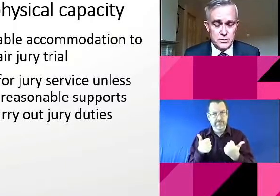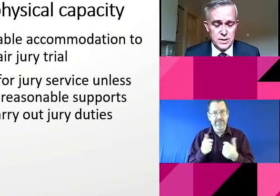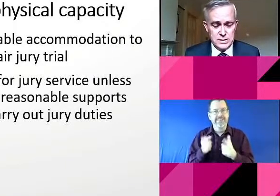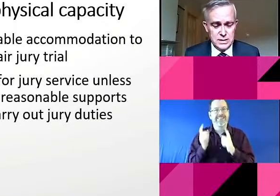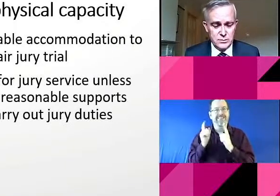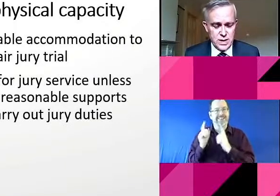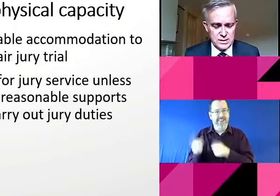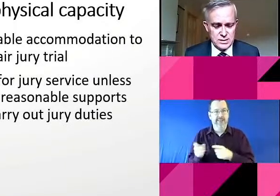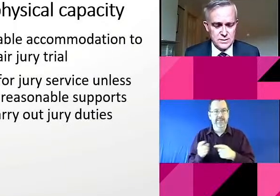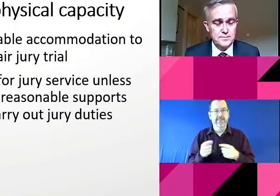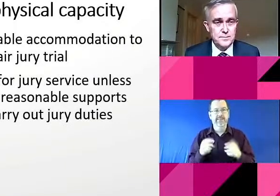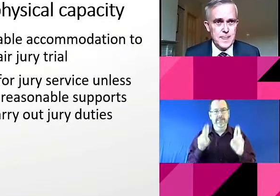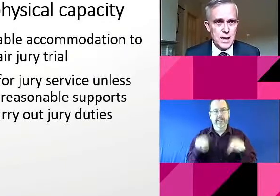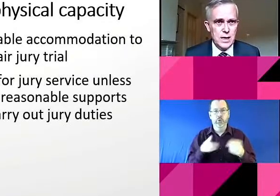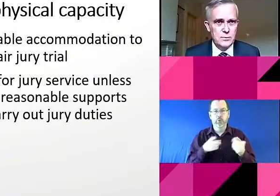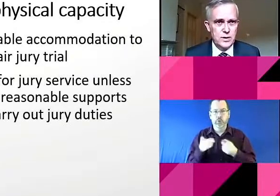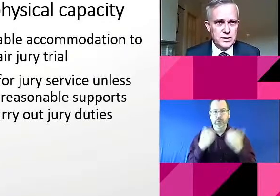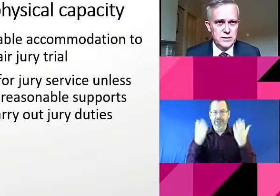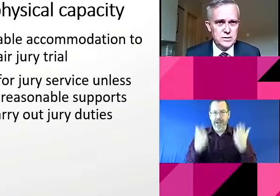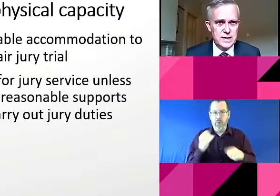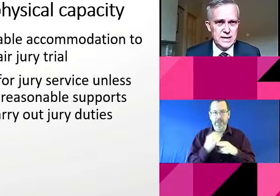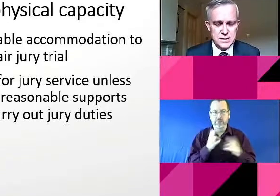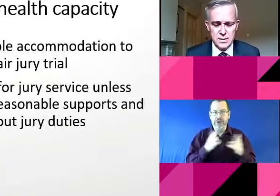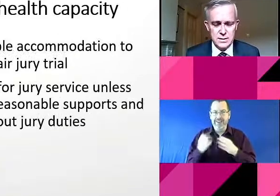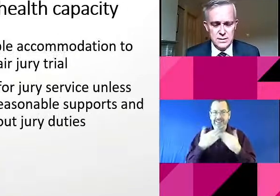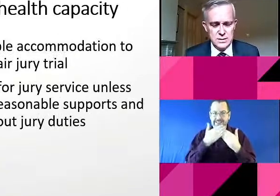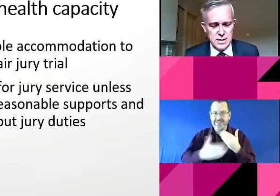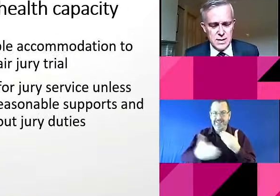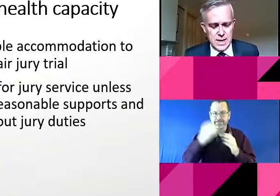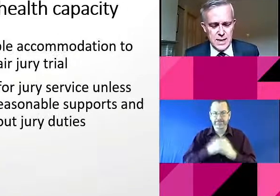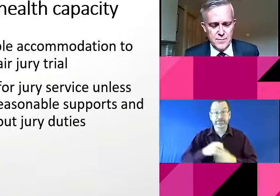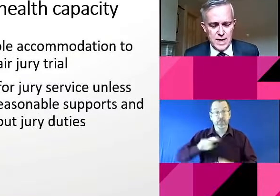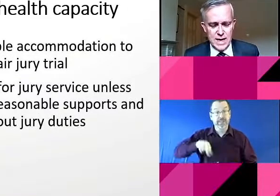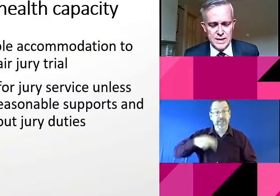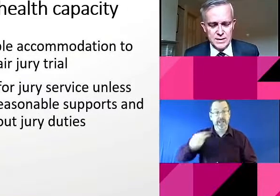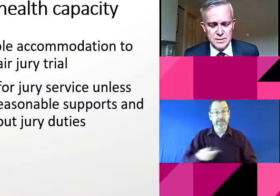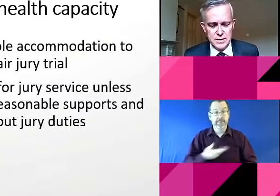can be applied in practice. I'll move on now to the next slide.